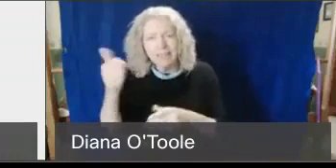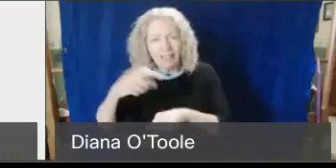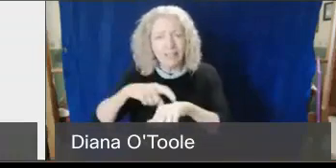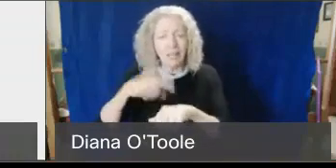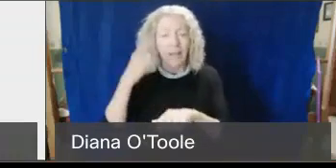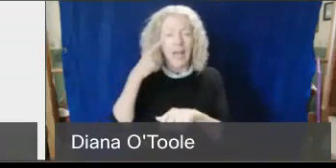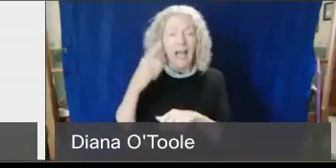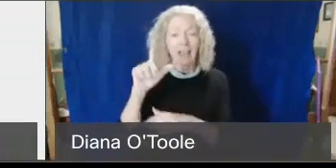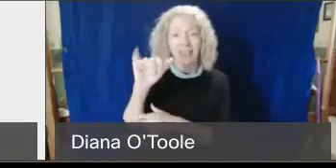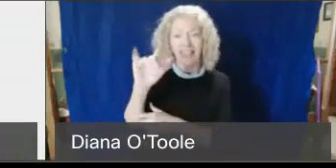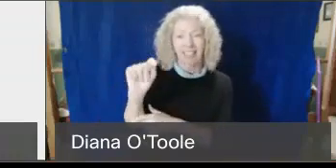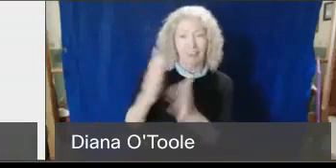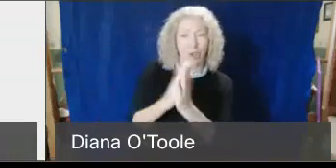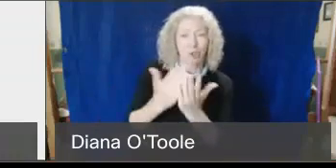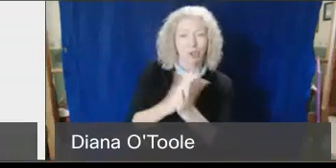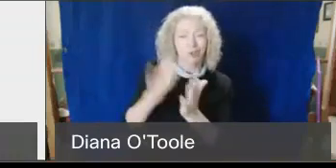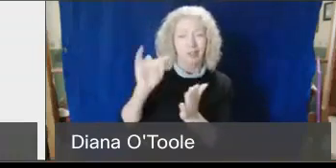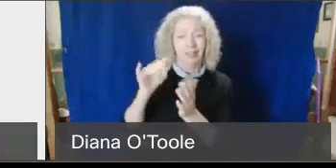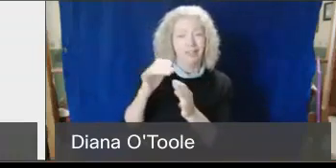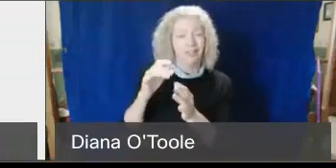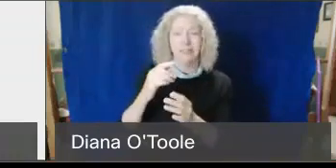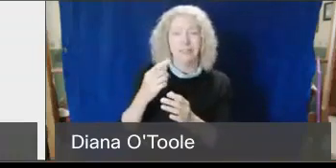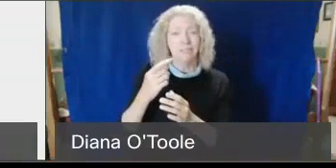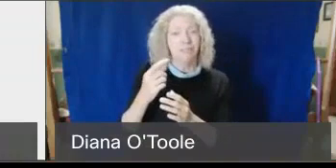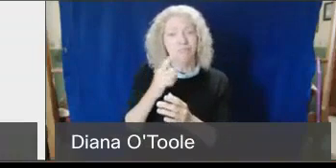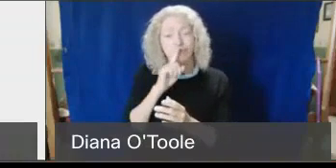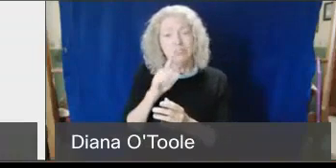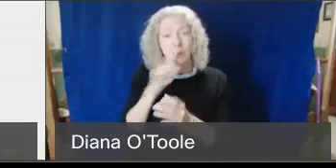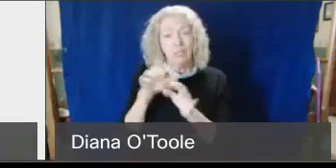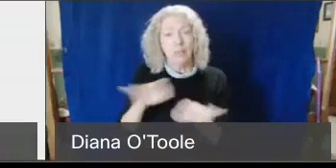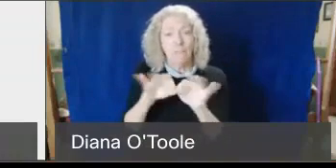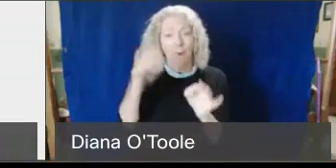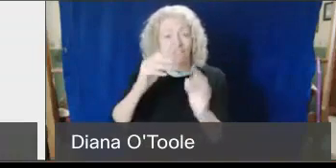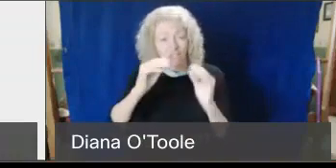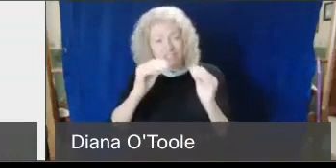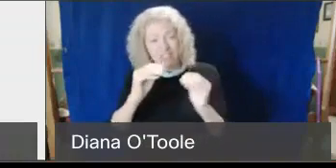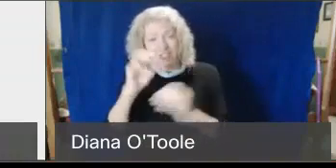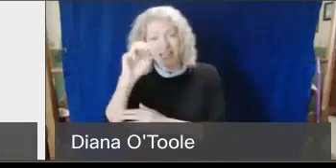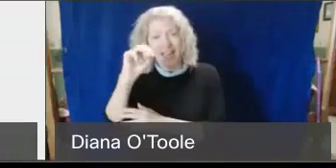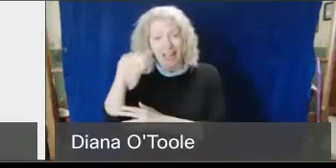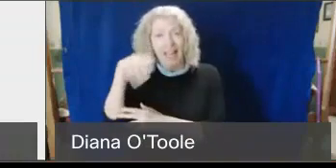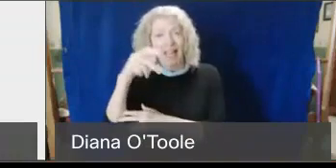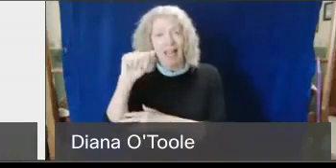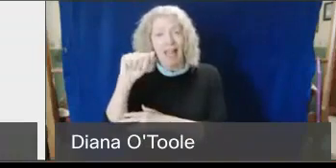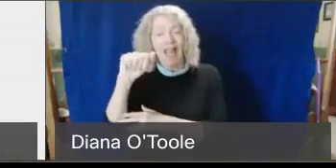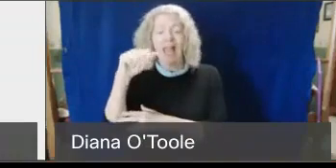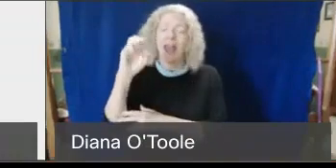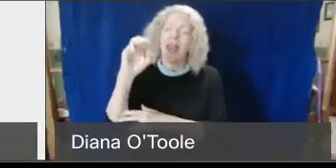incredibly important part of how we teach empathy and broad-based views of the world.